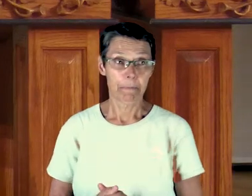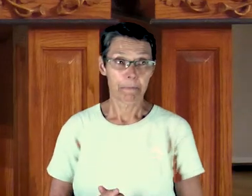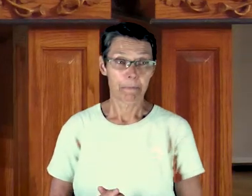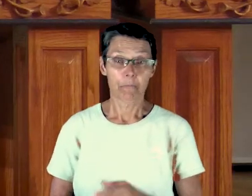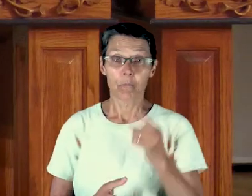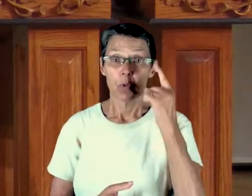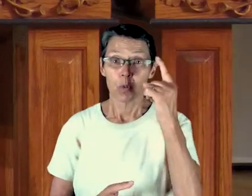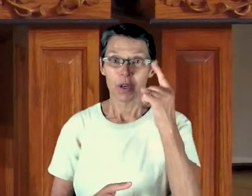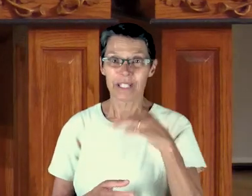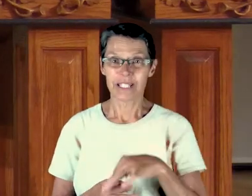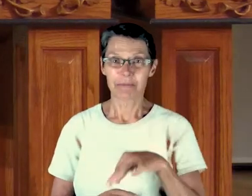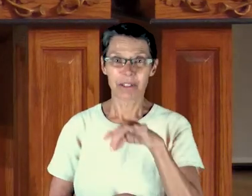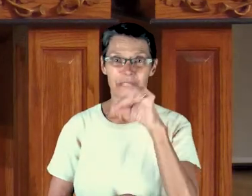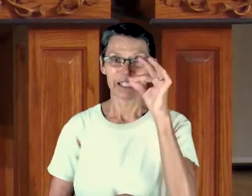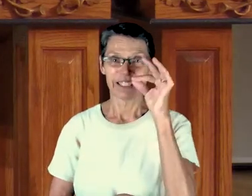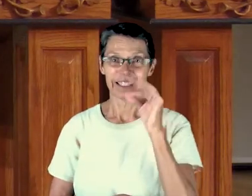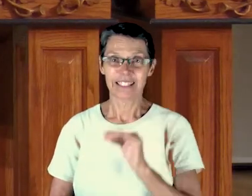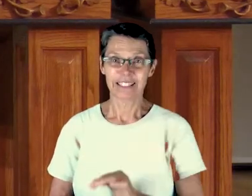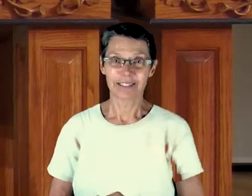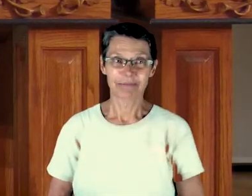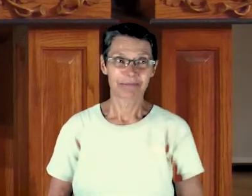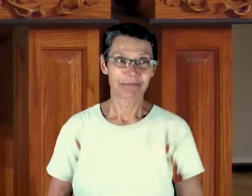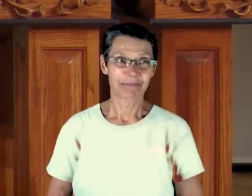one spirit,